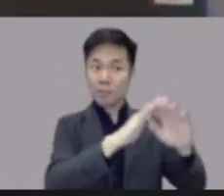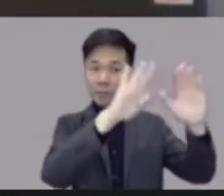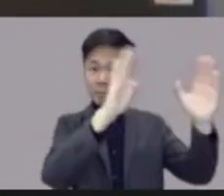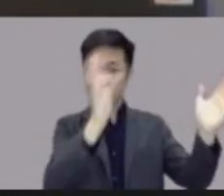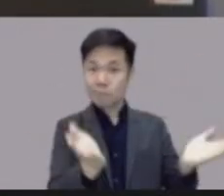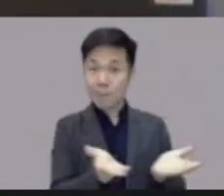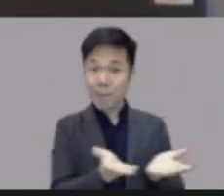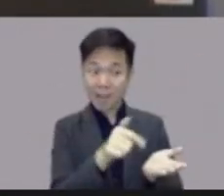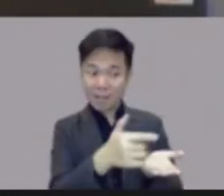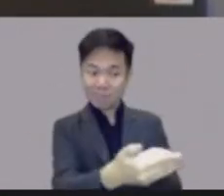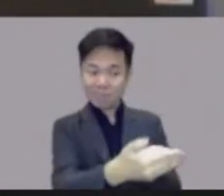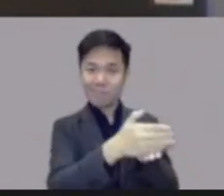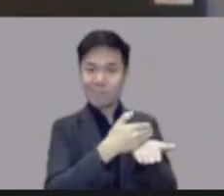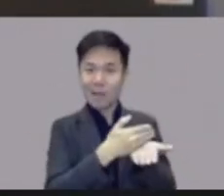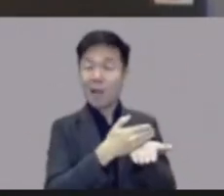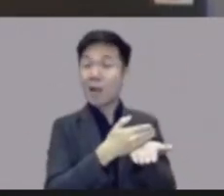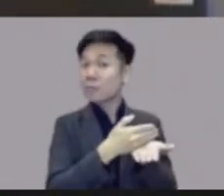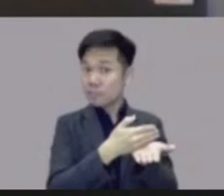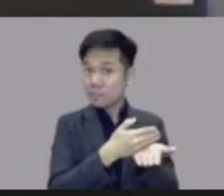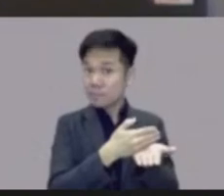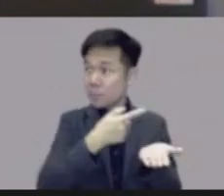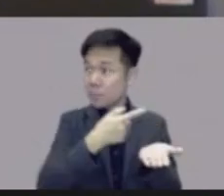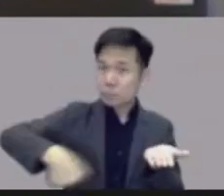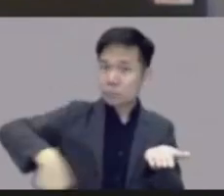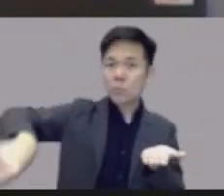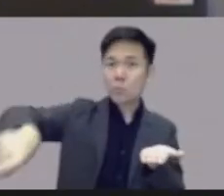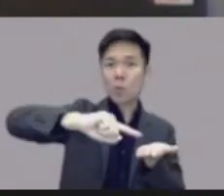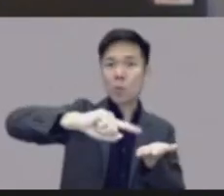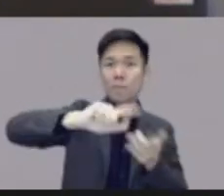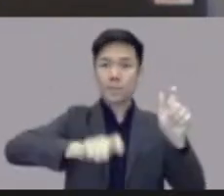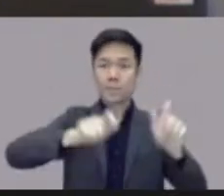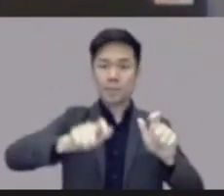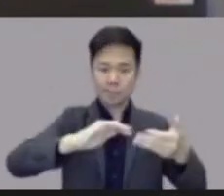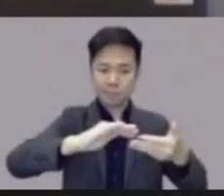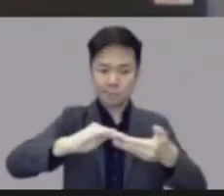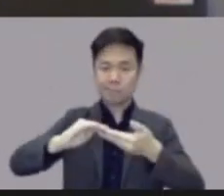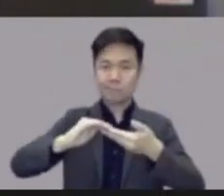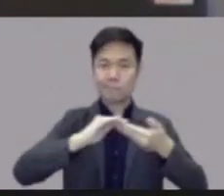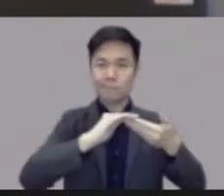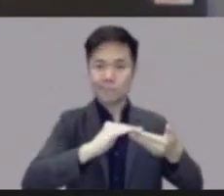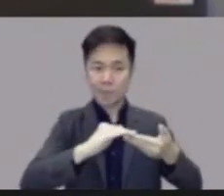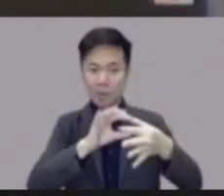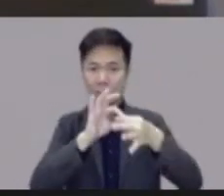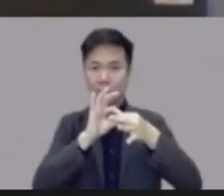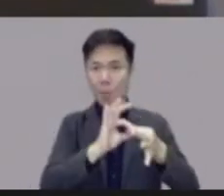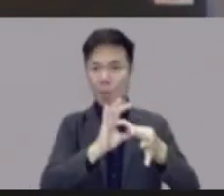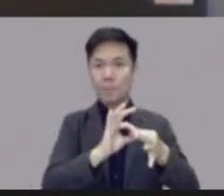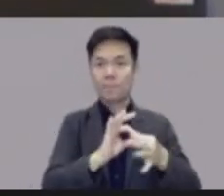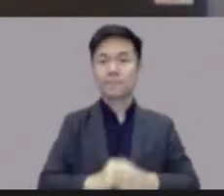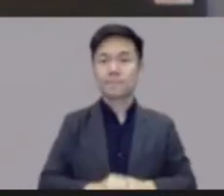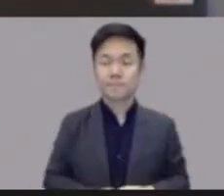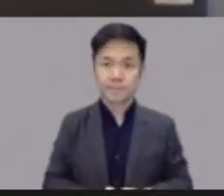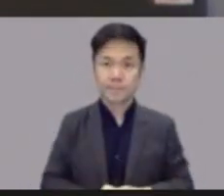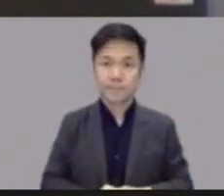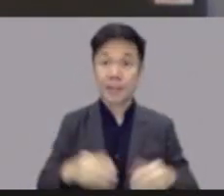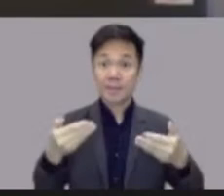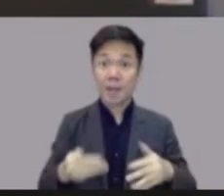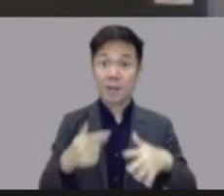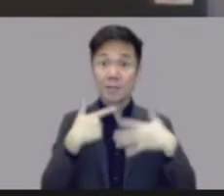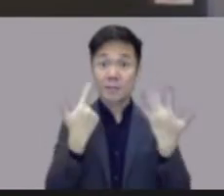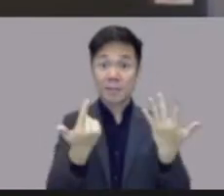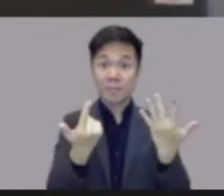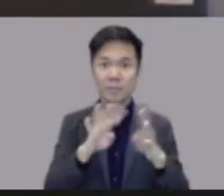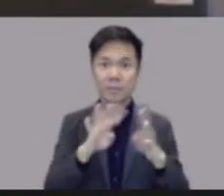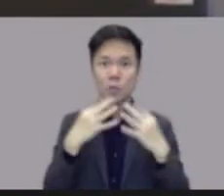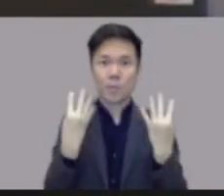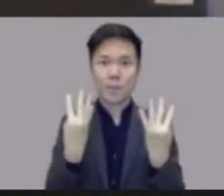cooperation and solidarity as we meet for this seventh session of the committee we I think do